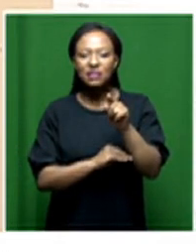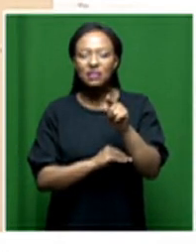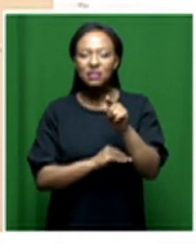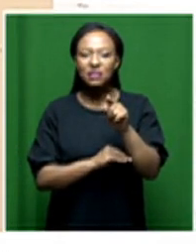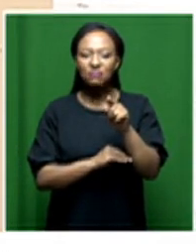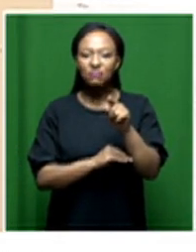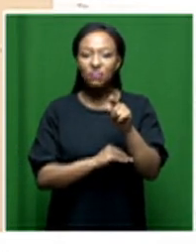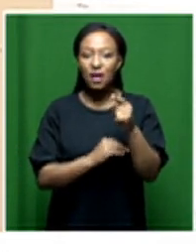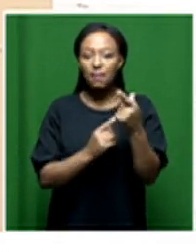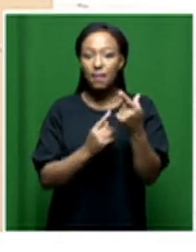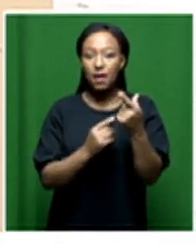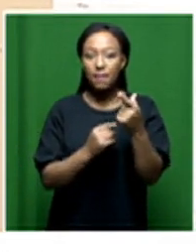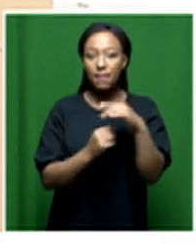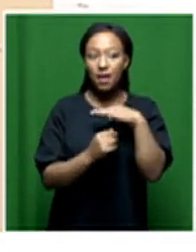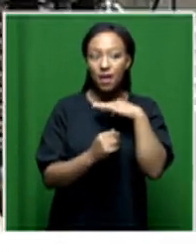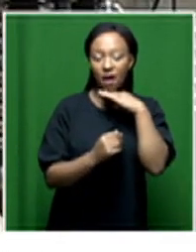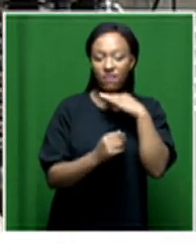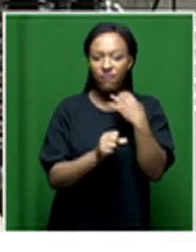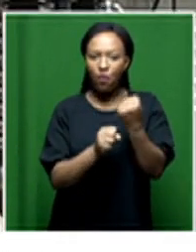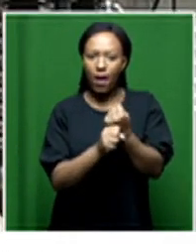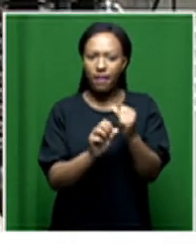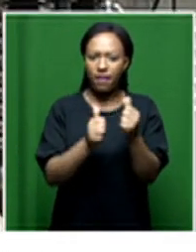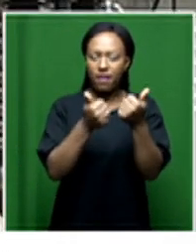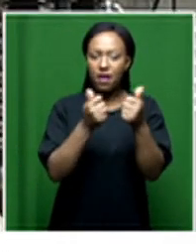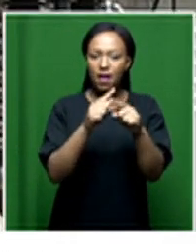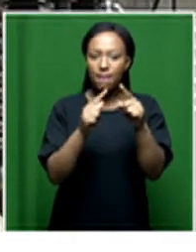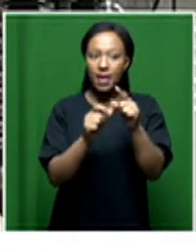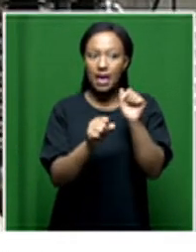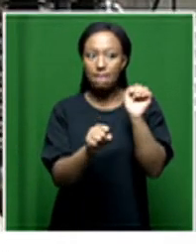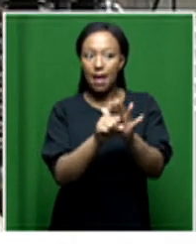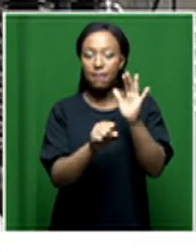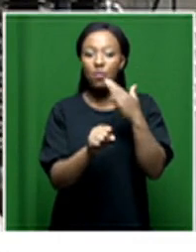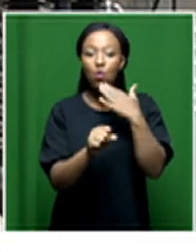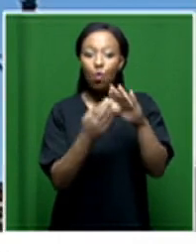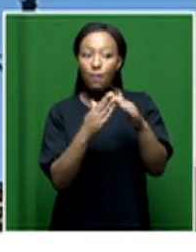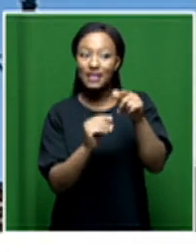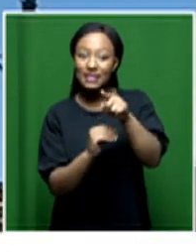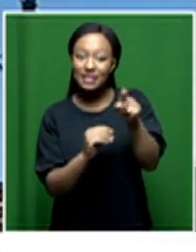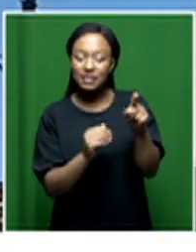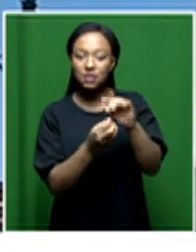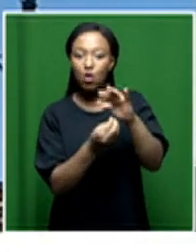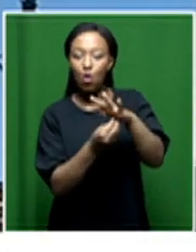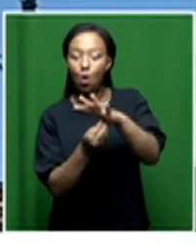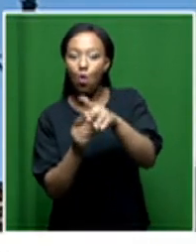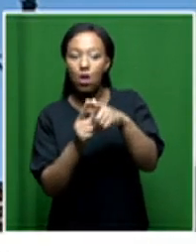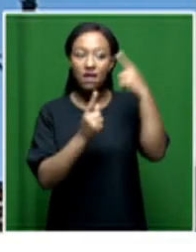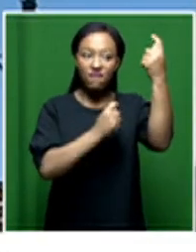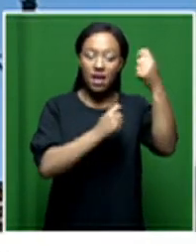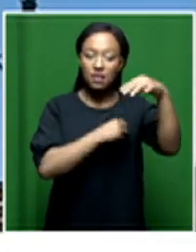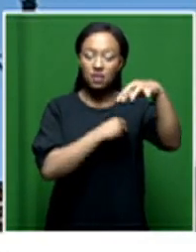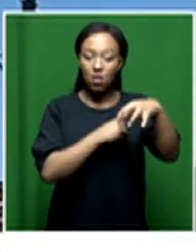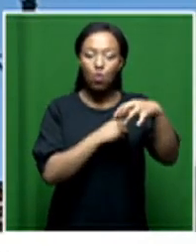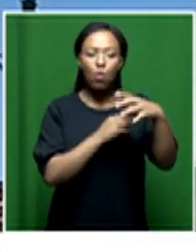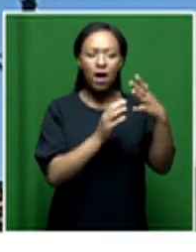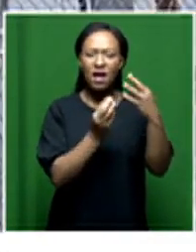they didn't do it with enough recognition of the impact that would have on the coal mining communities and those villages and things that were